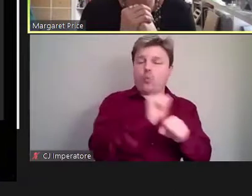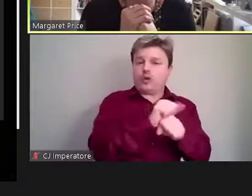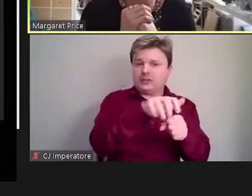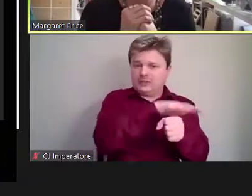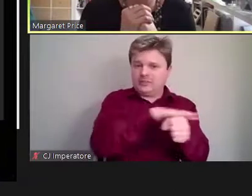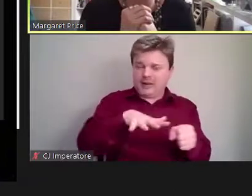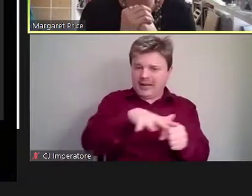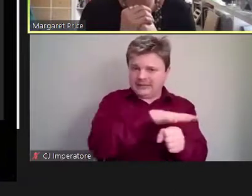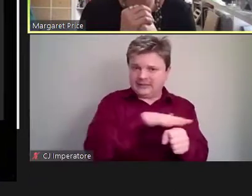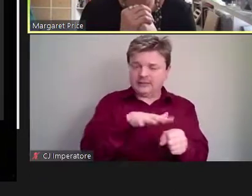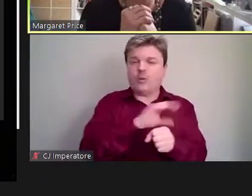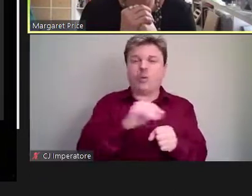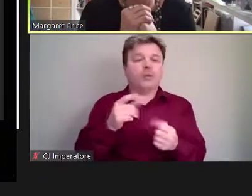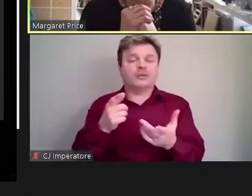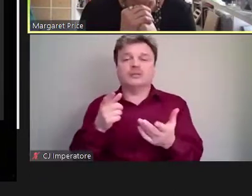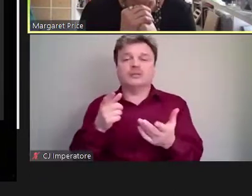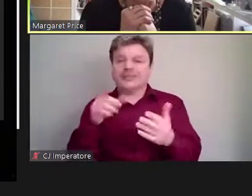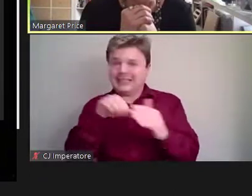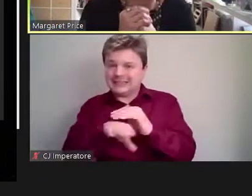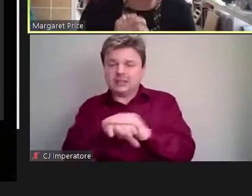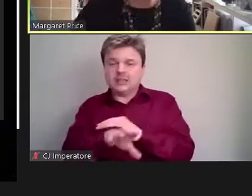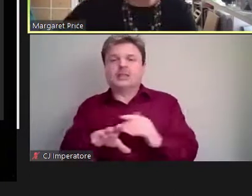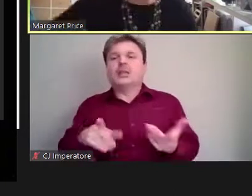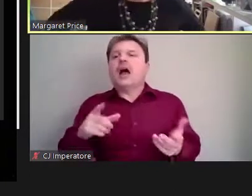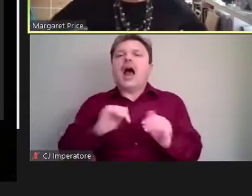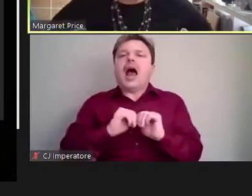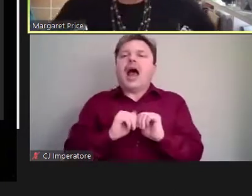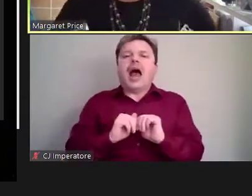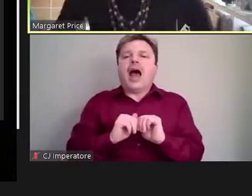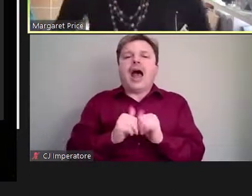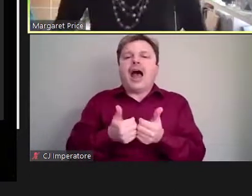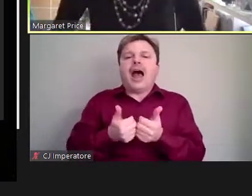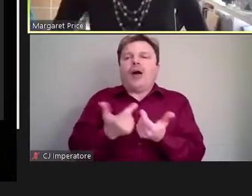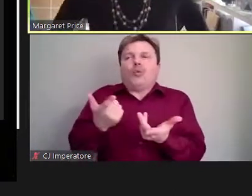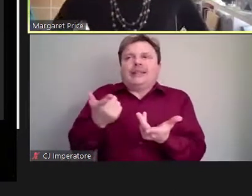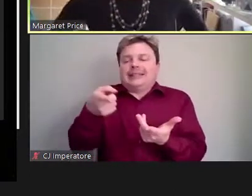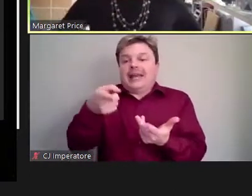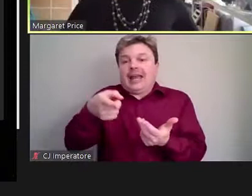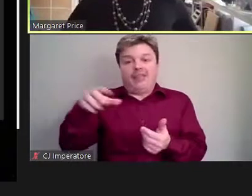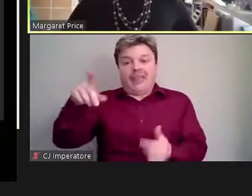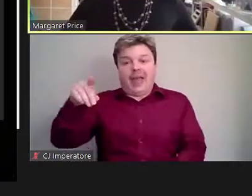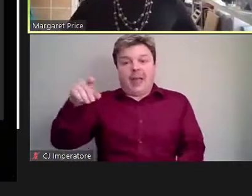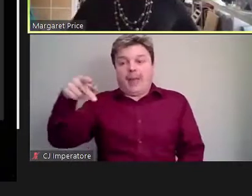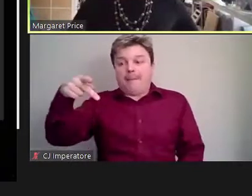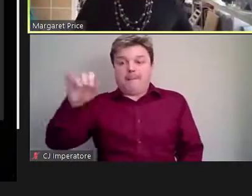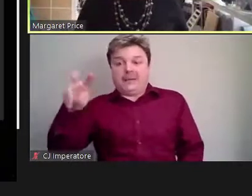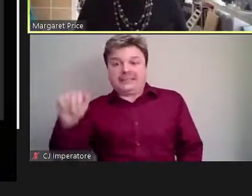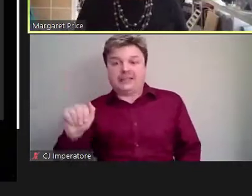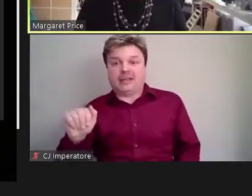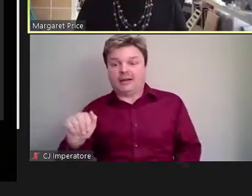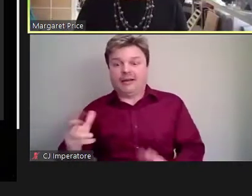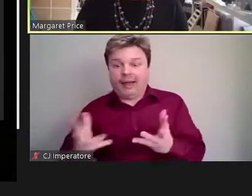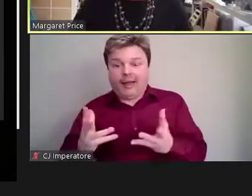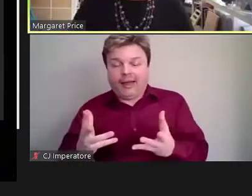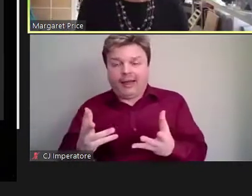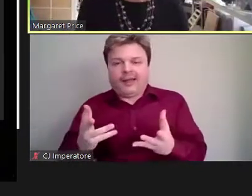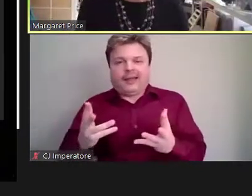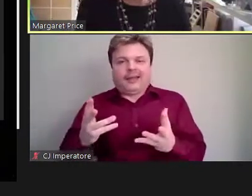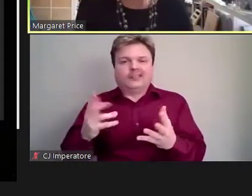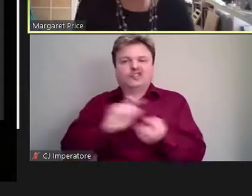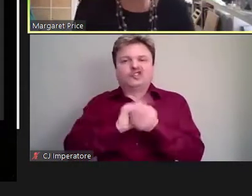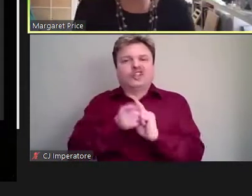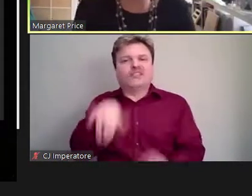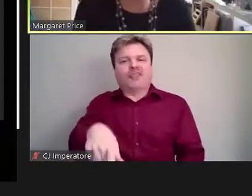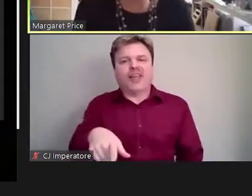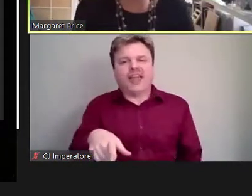just make it less of a pizza? Basically, make it less of something that appears to have a finite